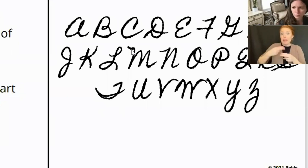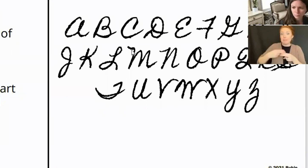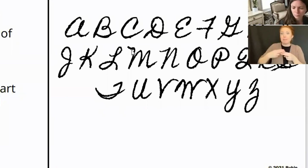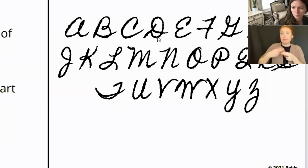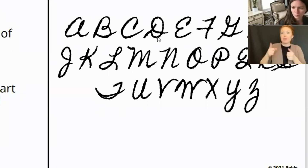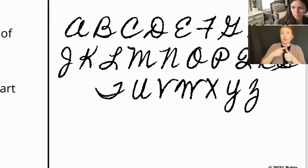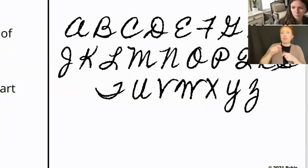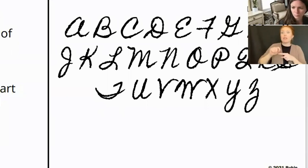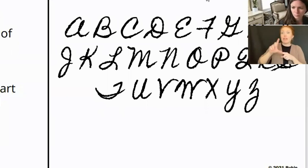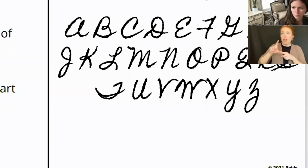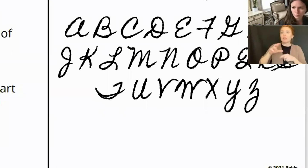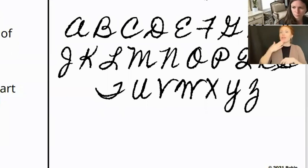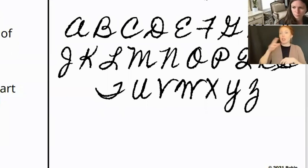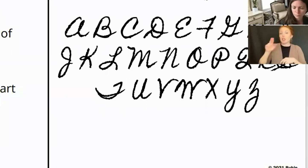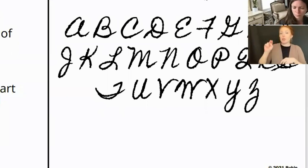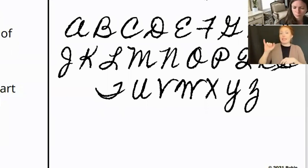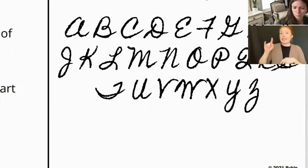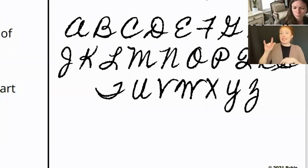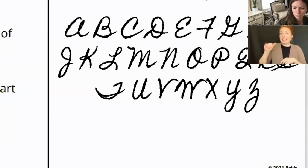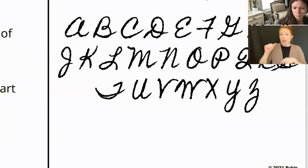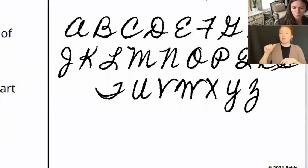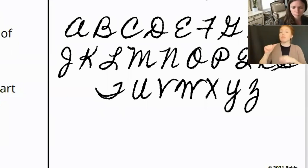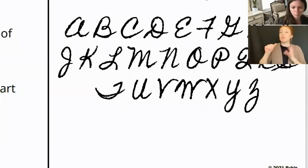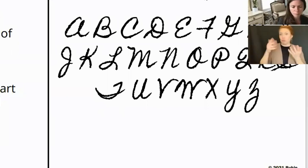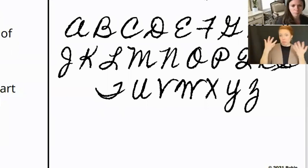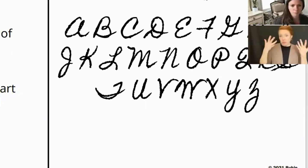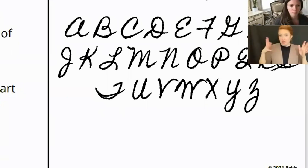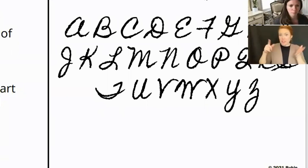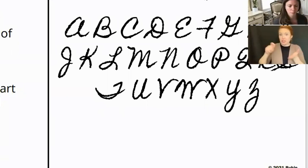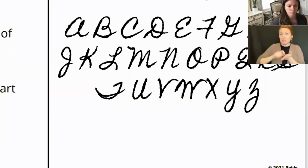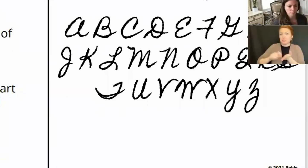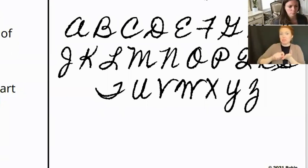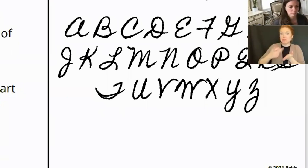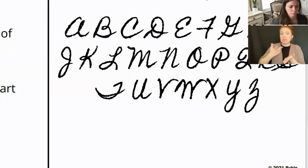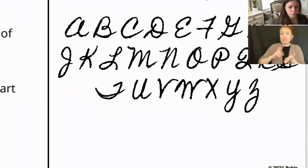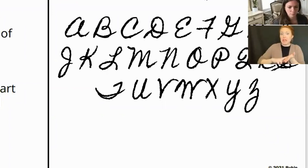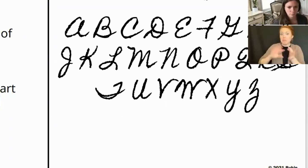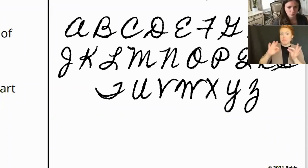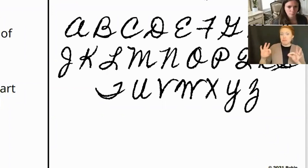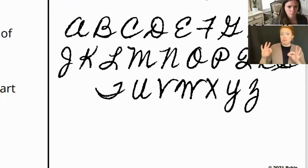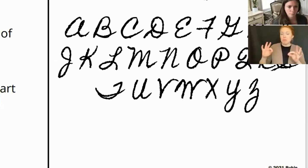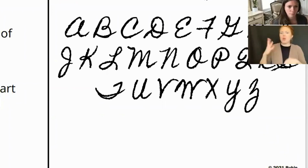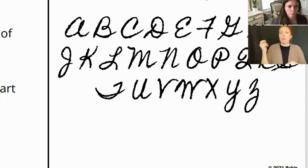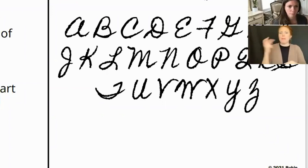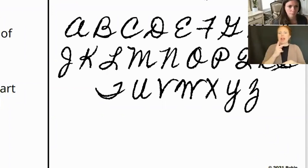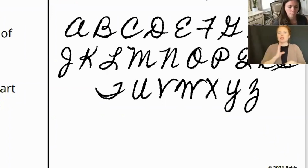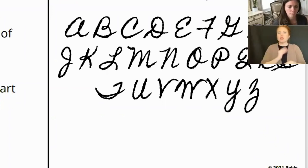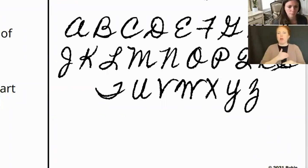Thank you, Nikita. Anybody else want to confirm? You've got it. We can jump back to our Q&A.